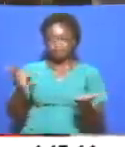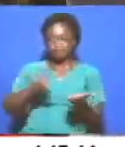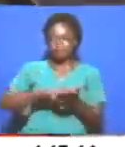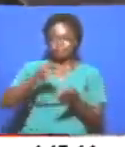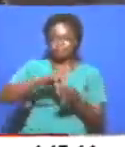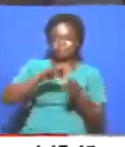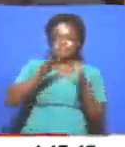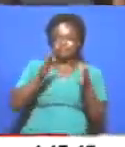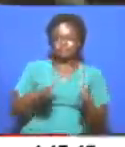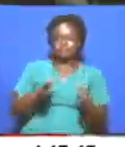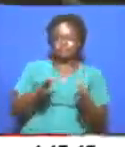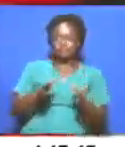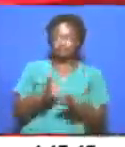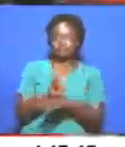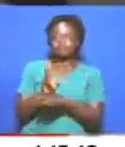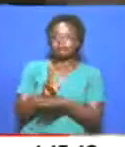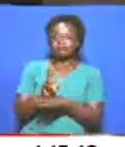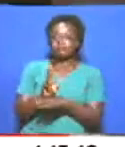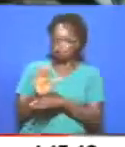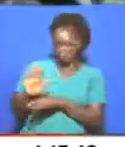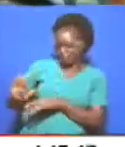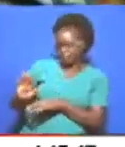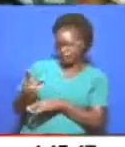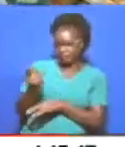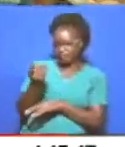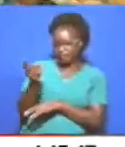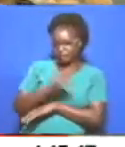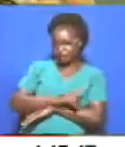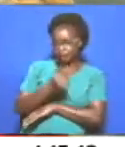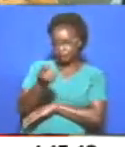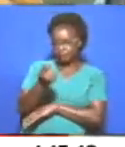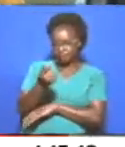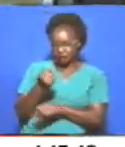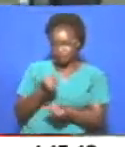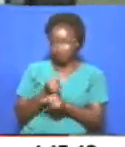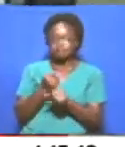to utilize the remaining few days to do so. Wycliffe Okech for Lunchtime News.